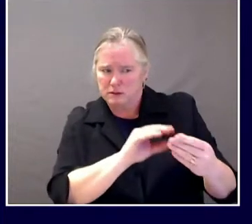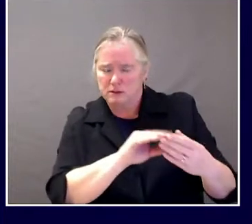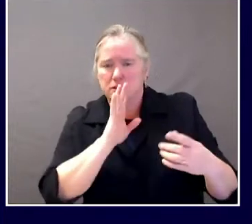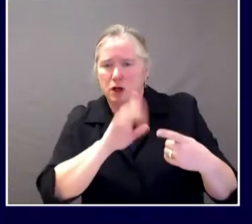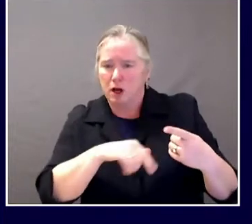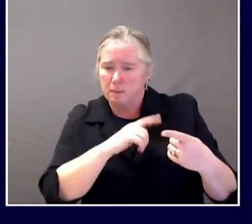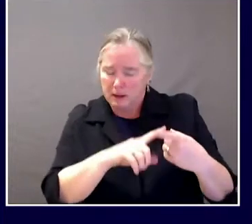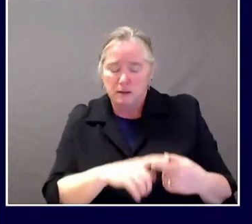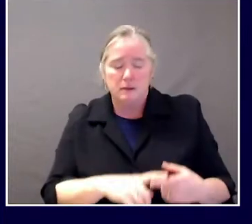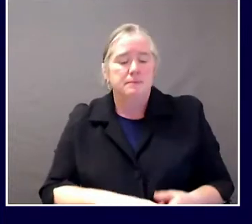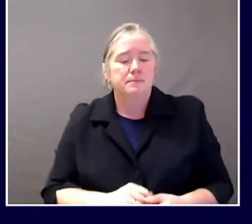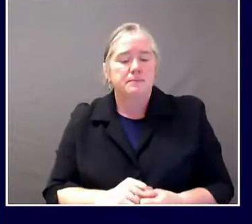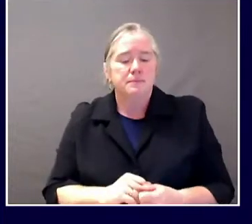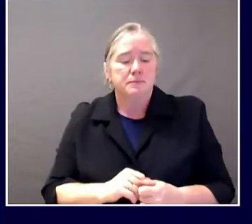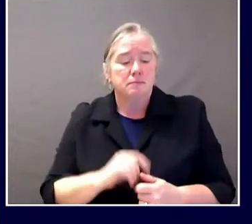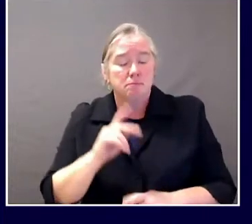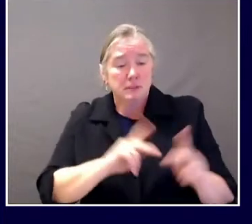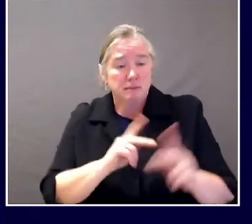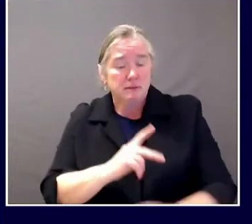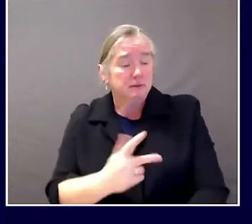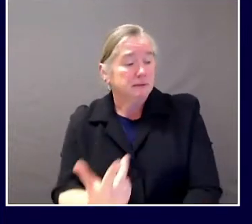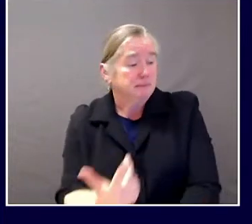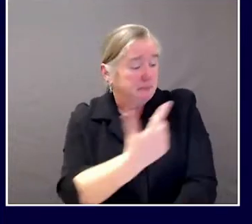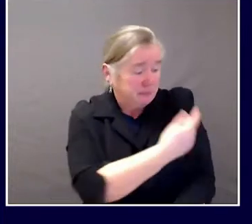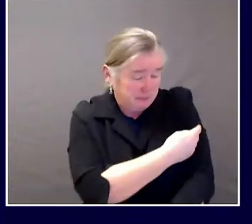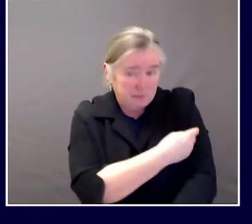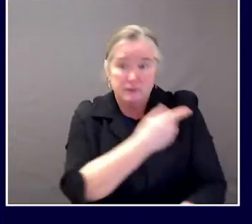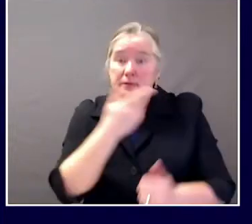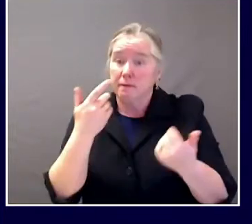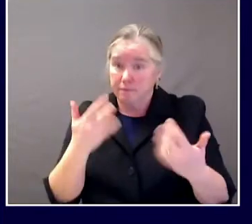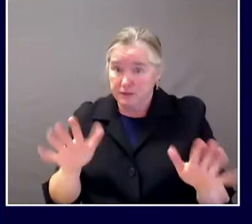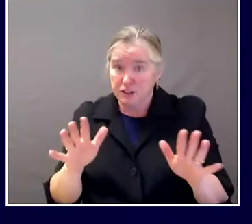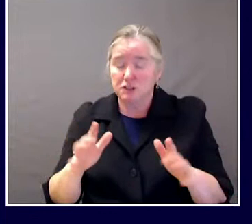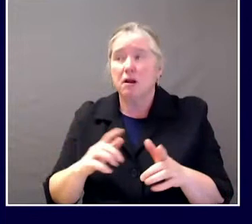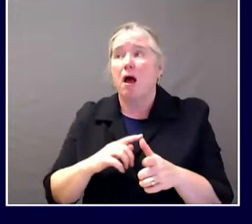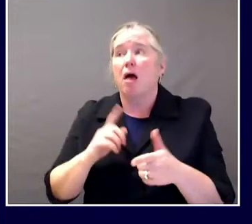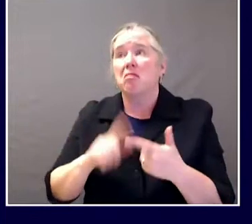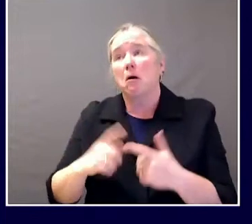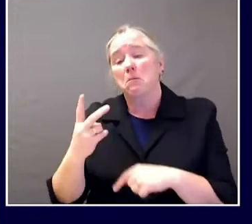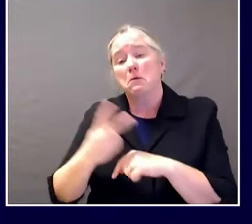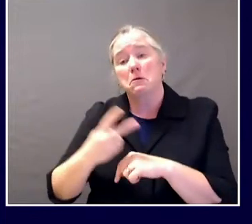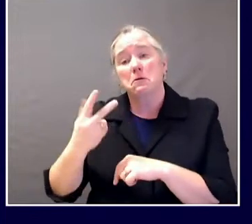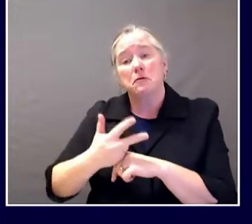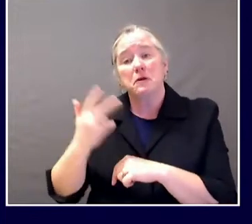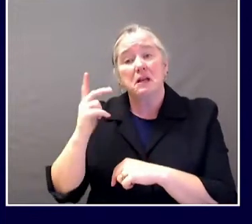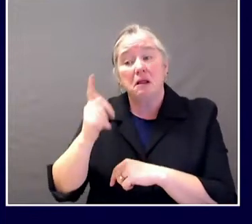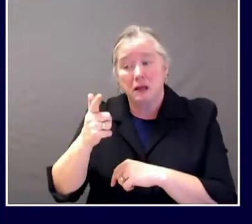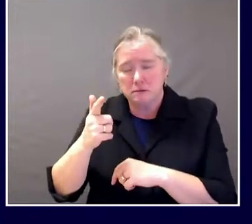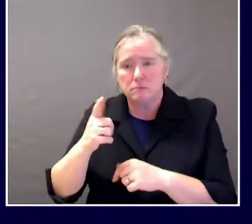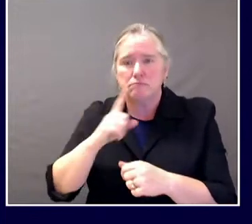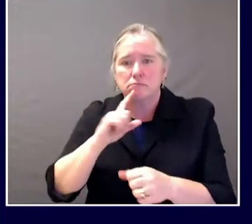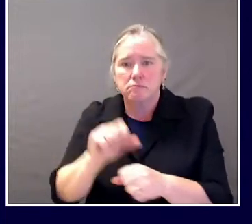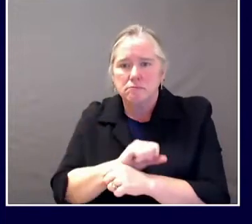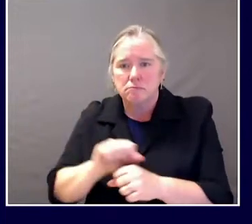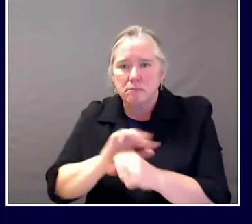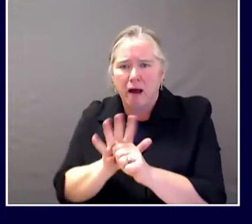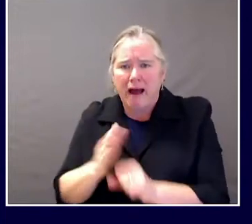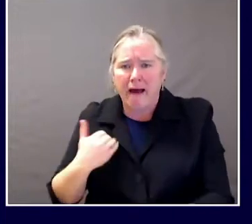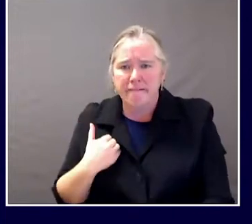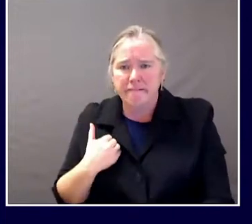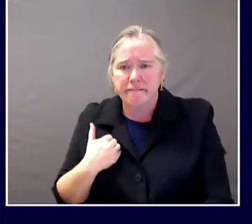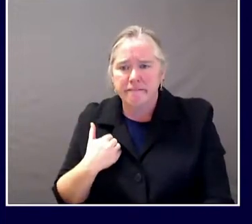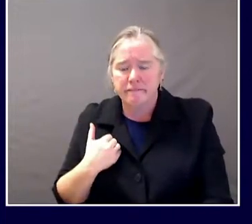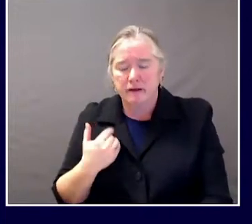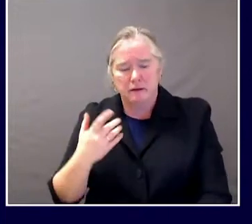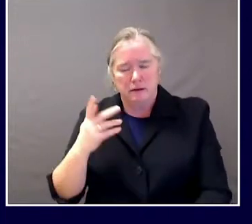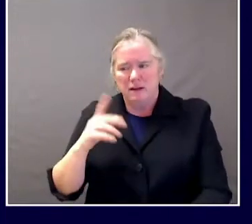then later went on to develop COVID a few days later. How could that be? How could someone get their first